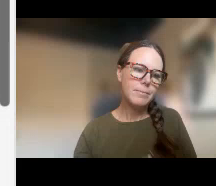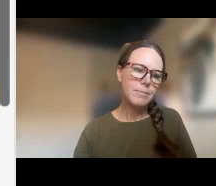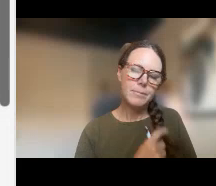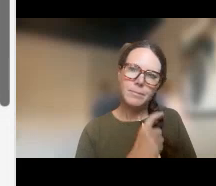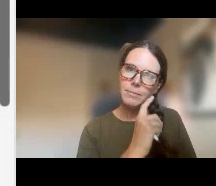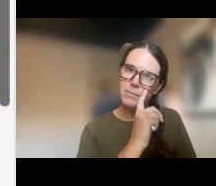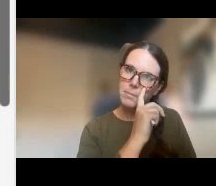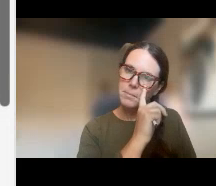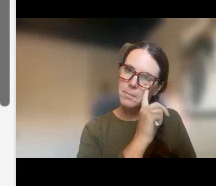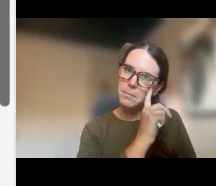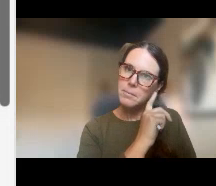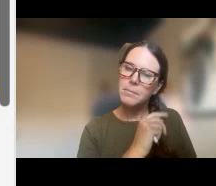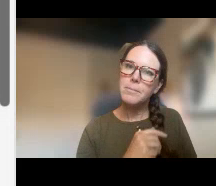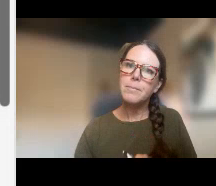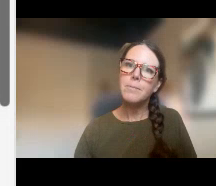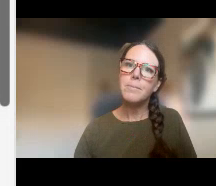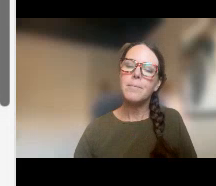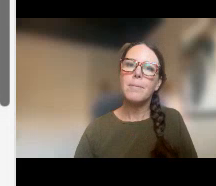22 remaining